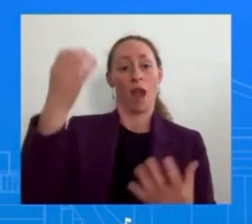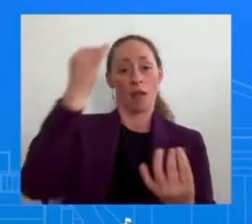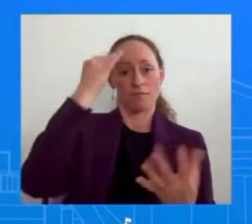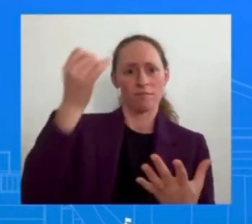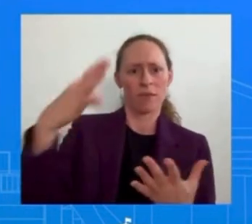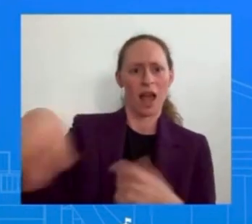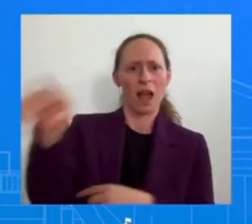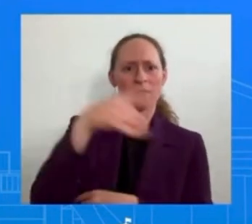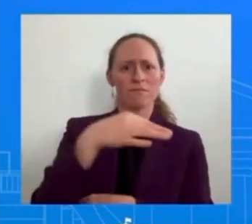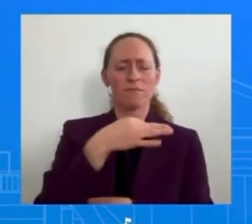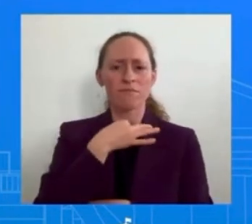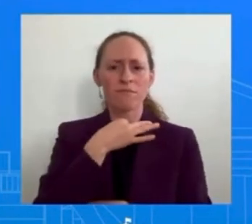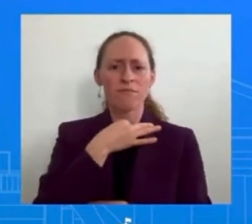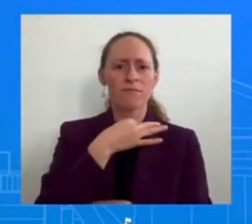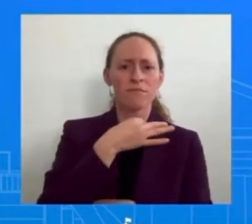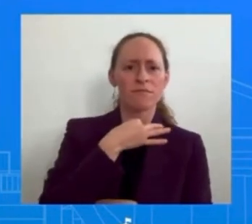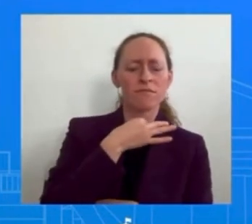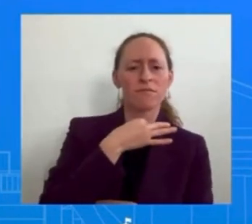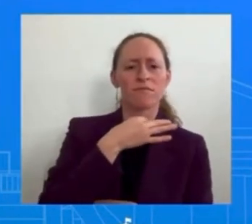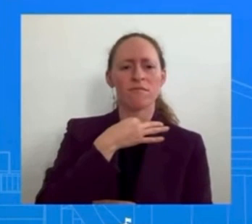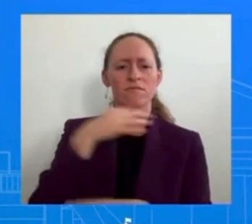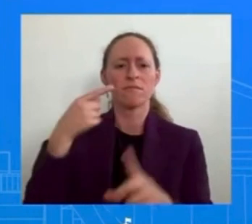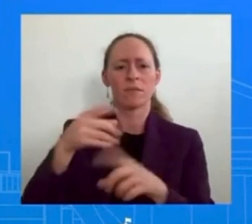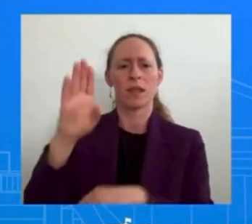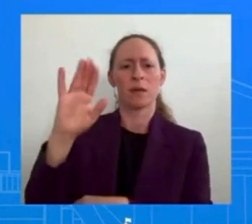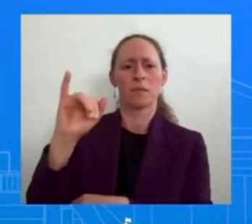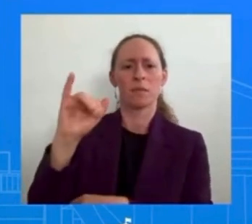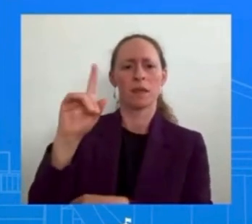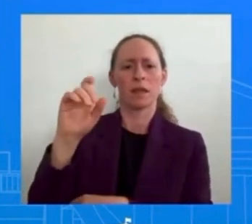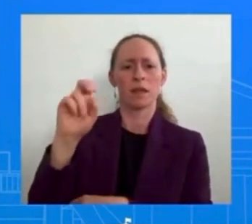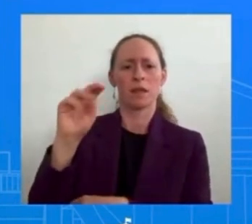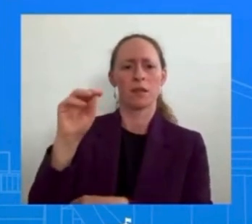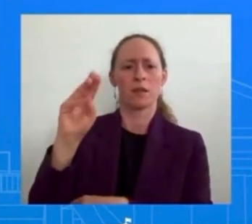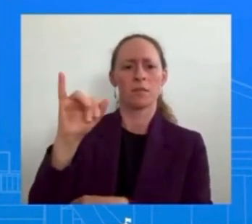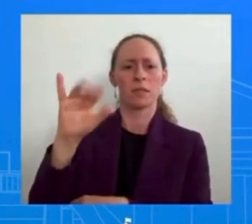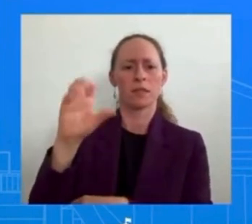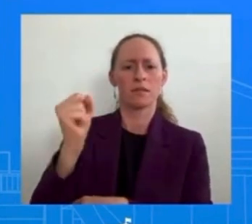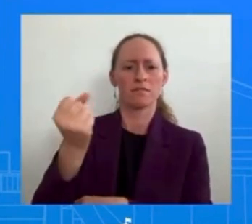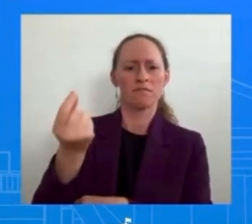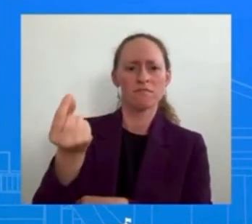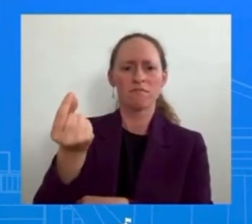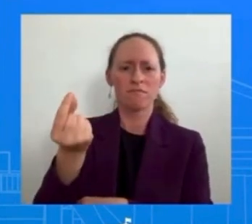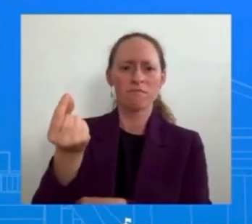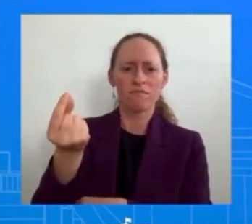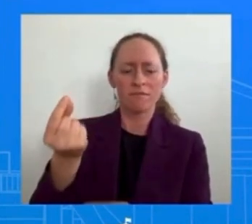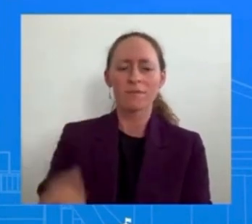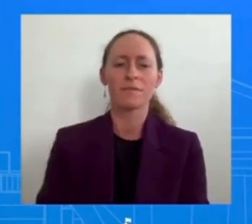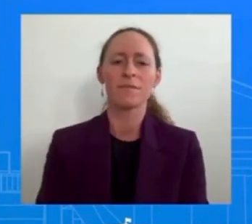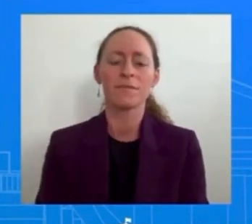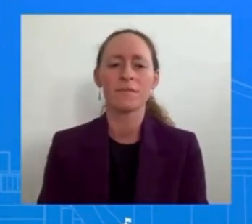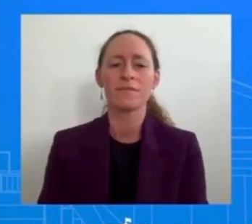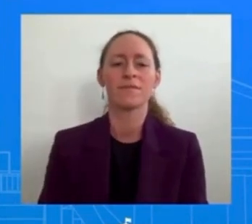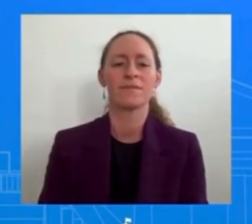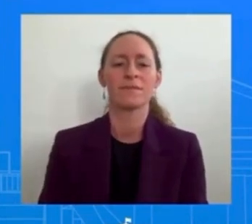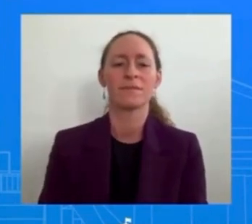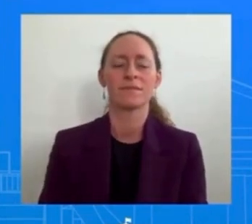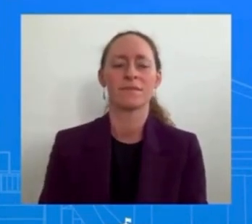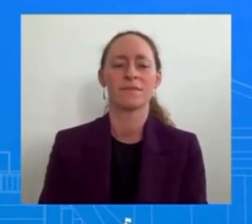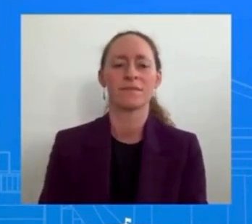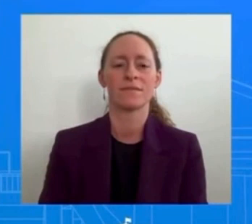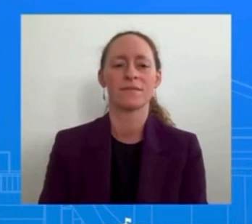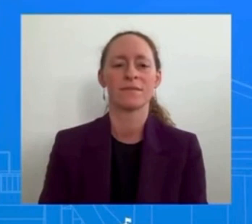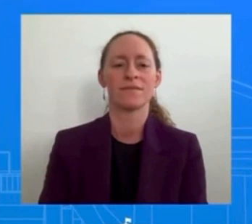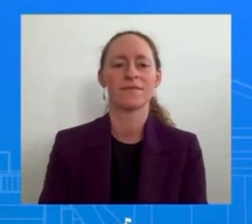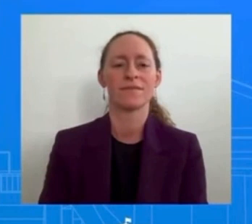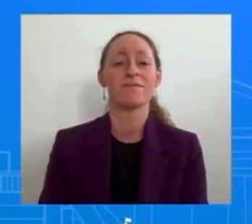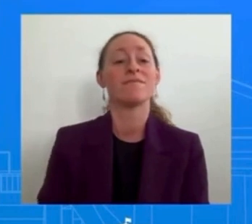key part of Binomics when you think about the Inflation Reduction Act, when you think about investing in America, when you think about lowering costs, when you think about making a tax code fairer,